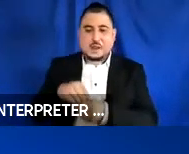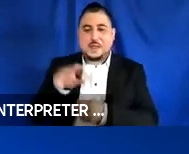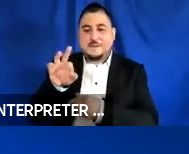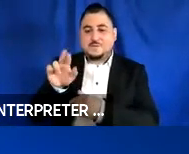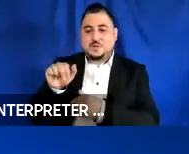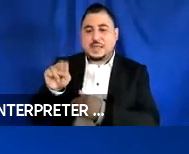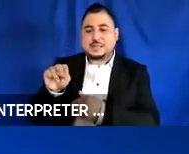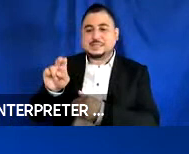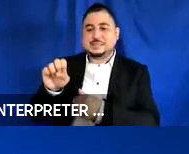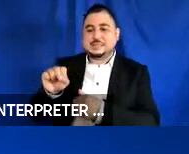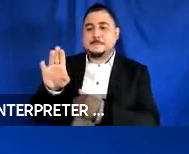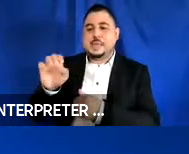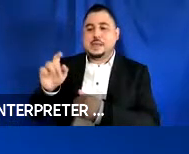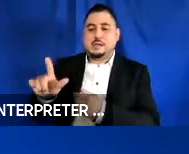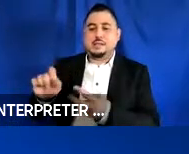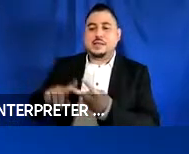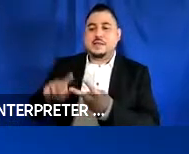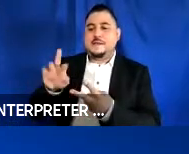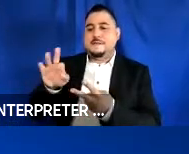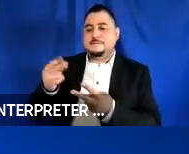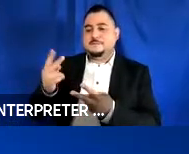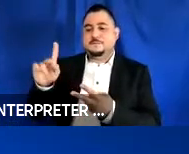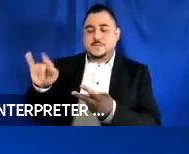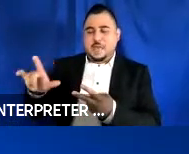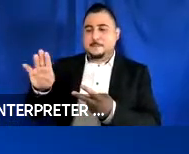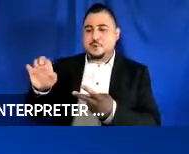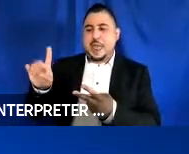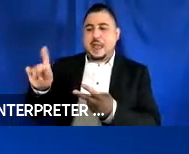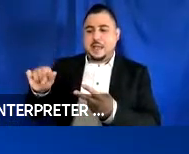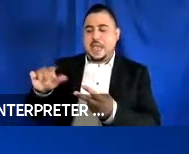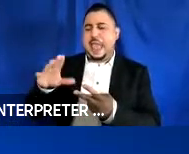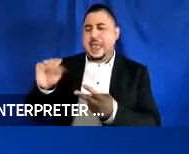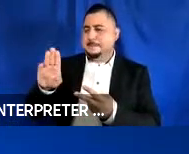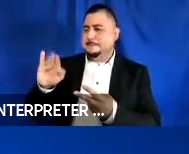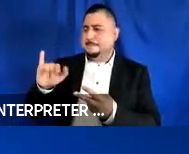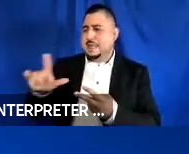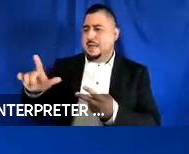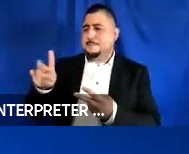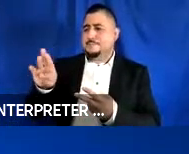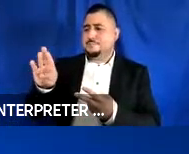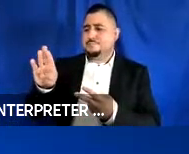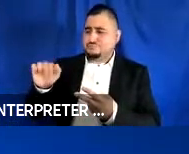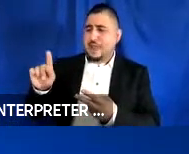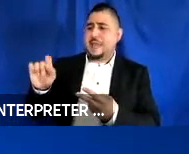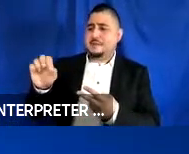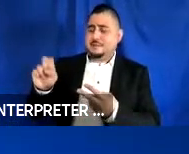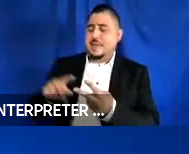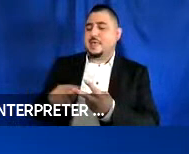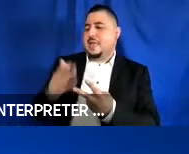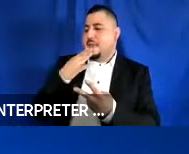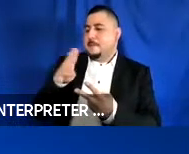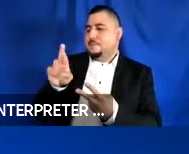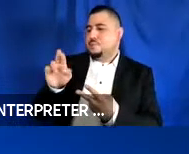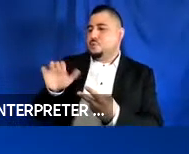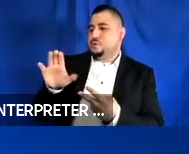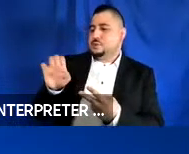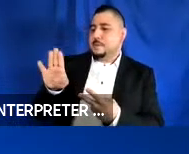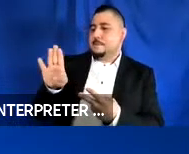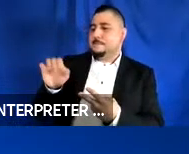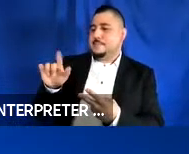Francis Spiegel, Phil Bratta, and Bill Botten. And of course, I got to give another thank you to Bruce Bailey,